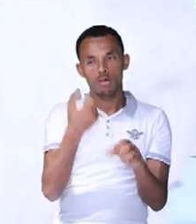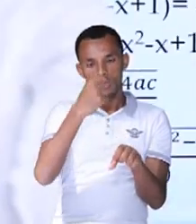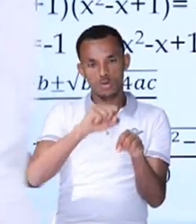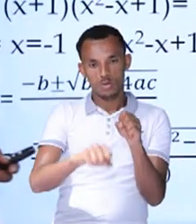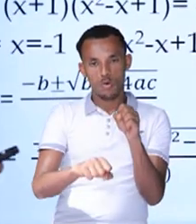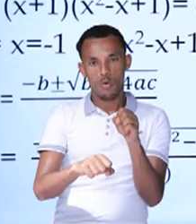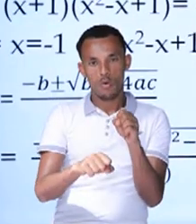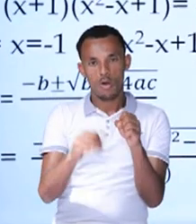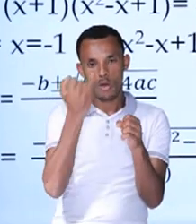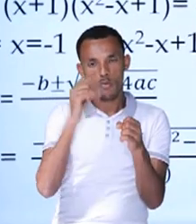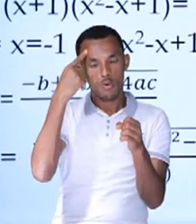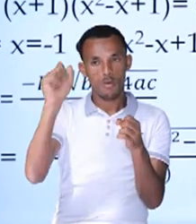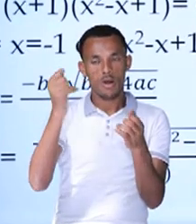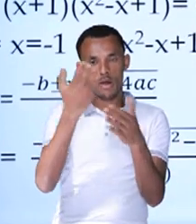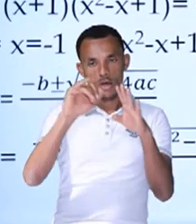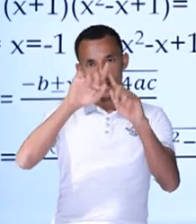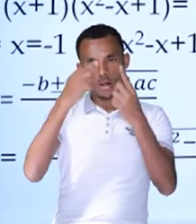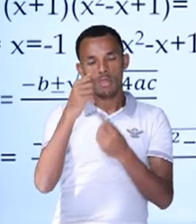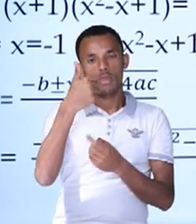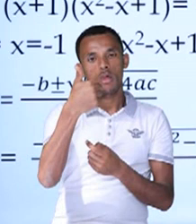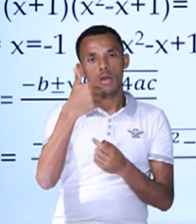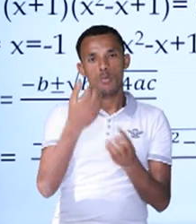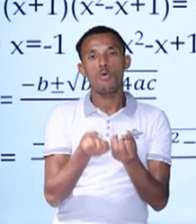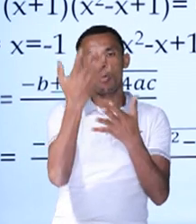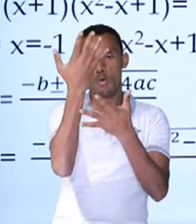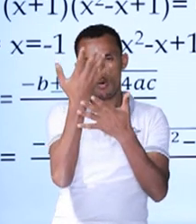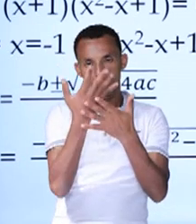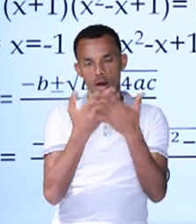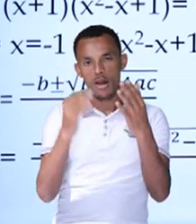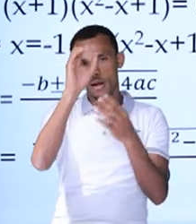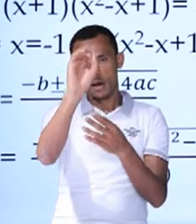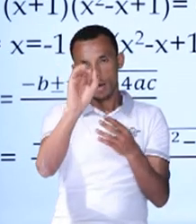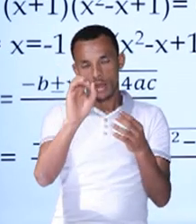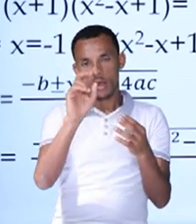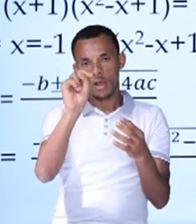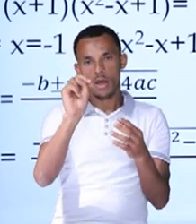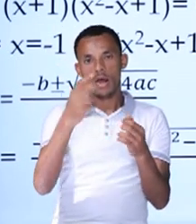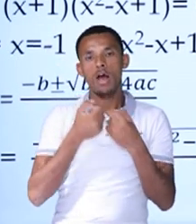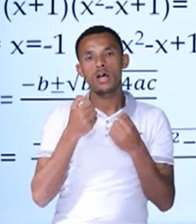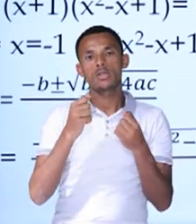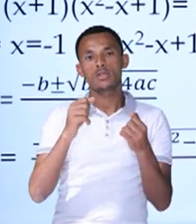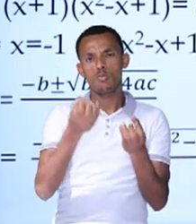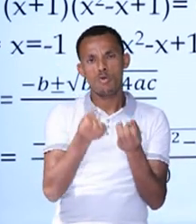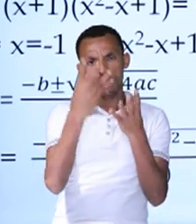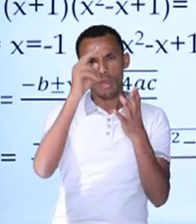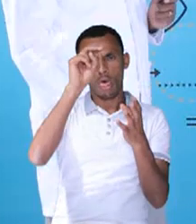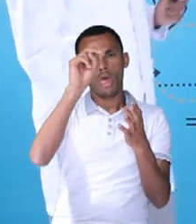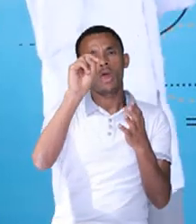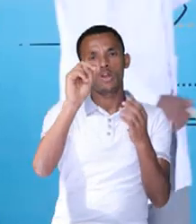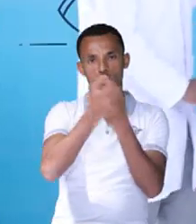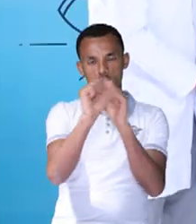So, if you remember in grade 10, a polynomial of degree n has at most n